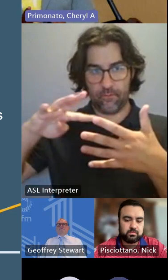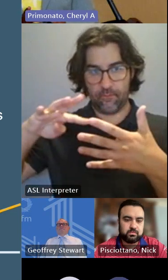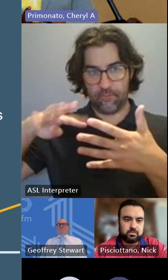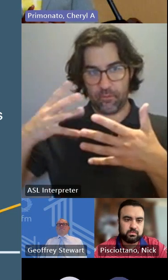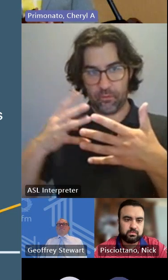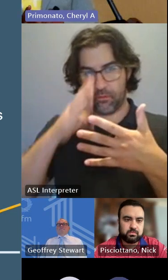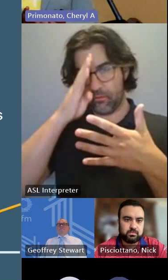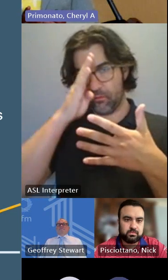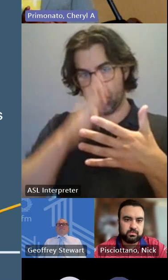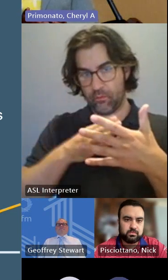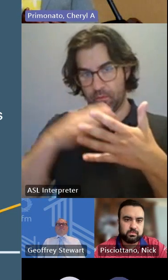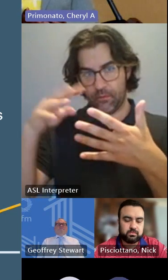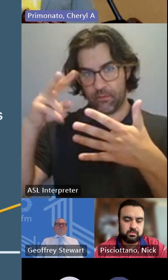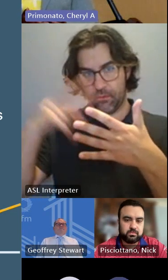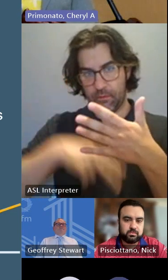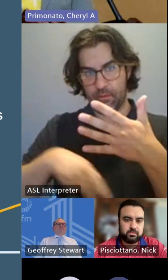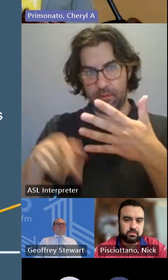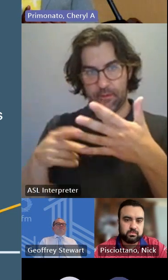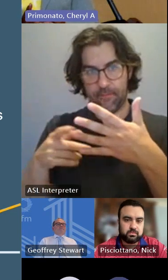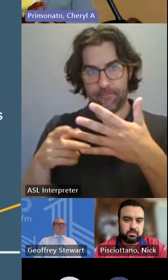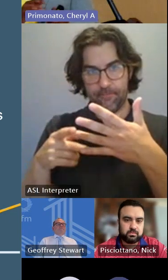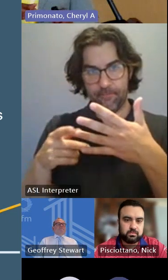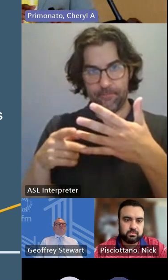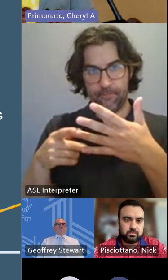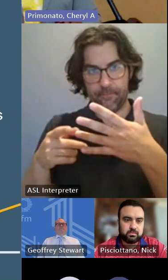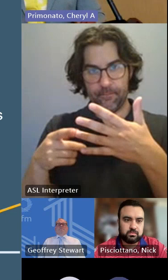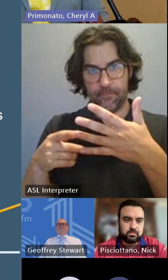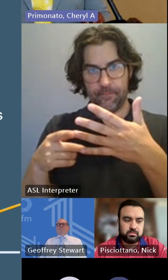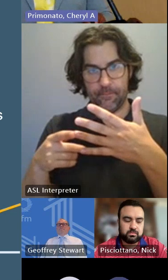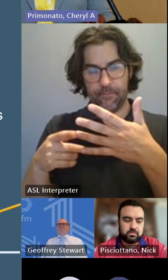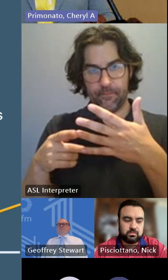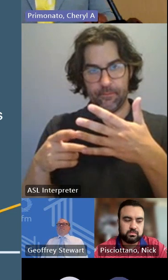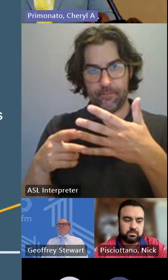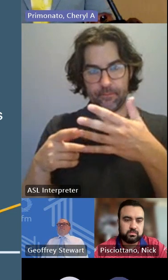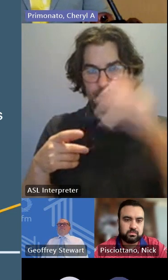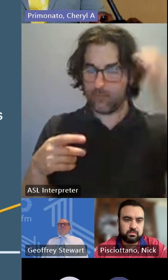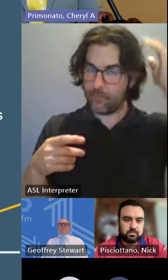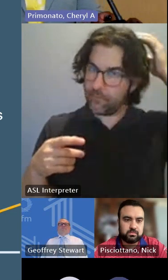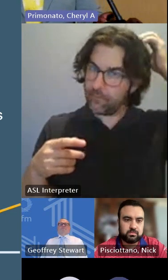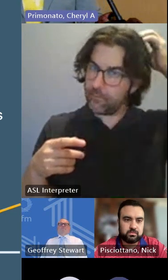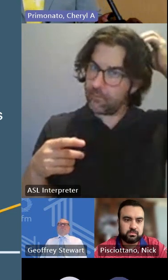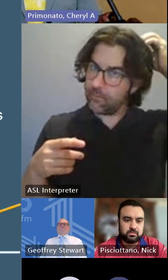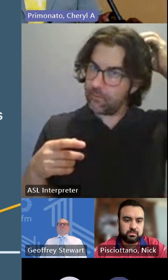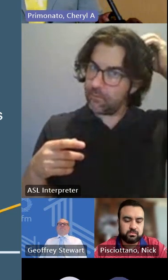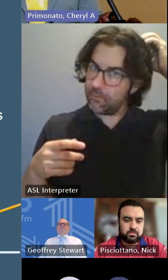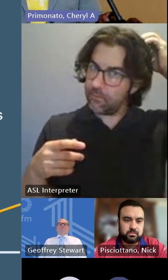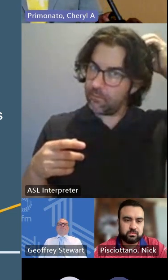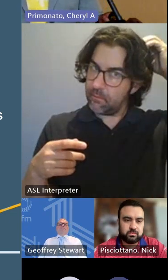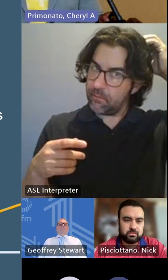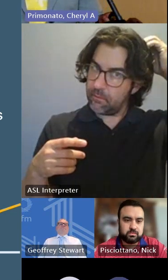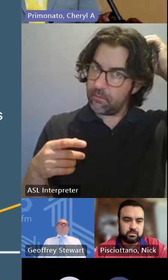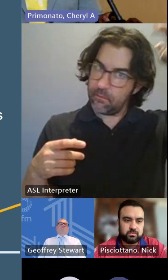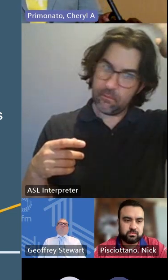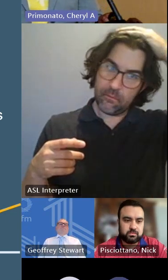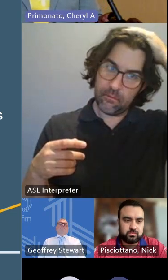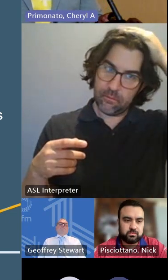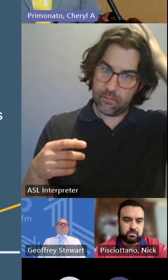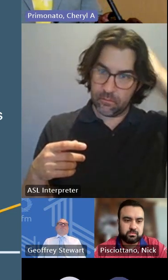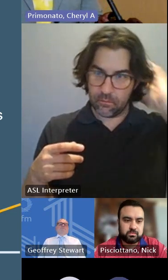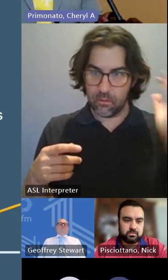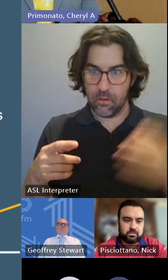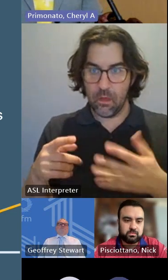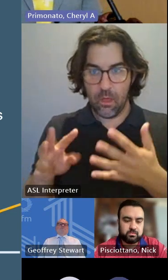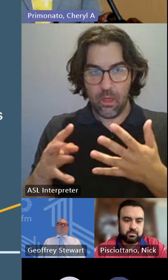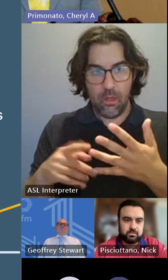not binding. It involves minimal administrative fees. And once the letter is reviewed, PRT may receive